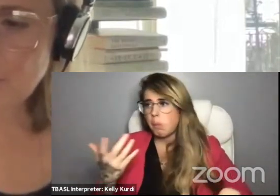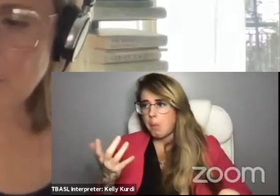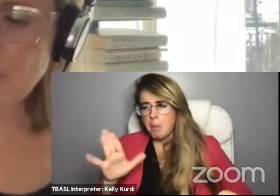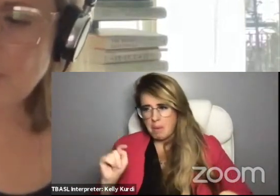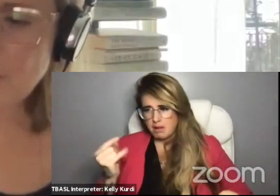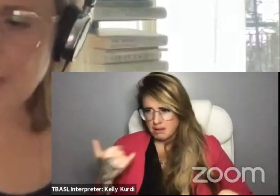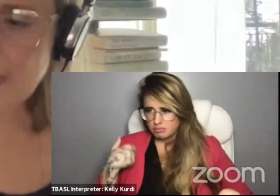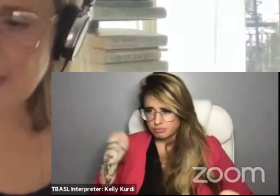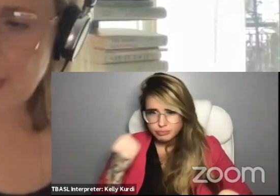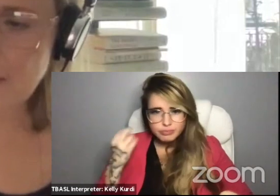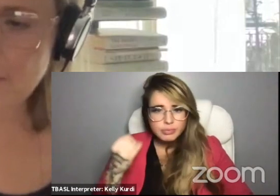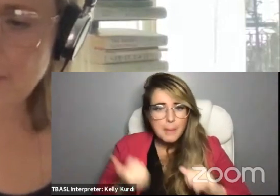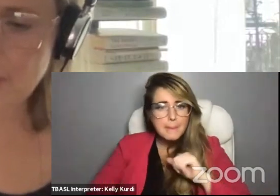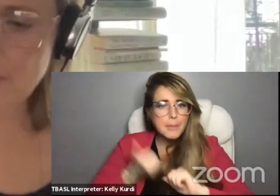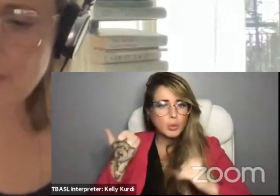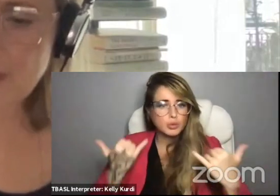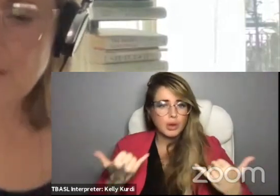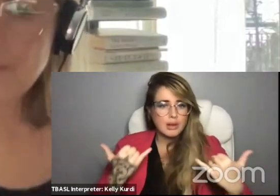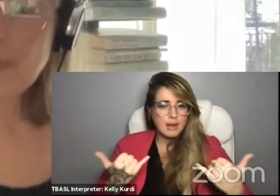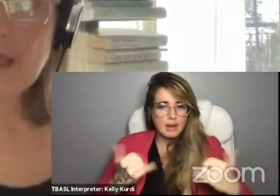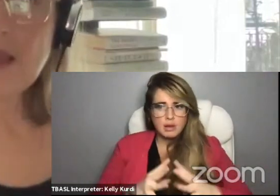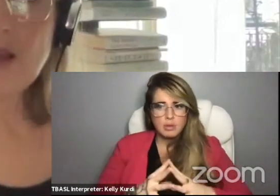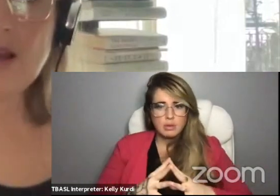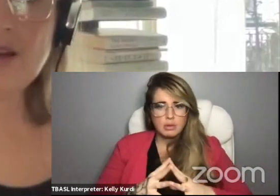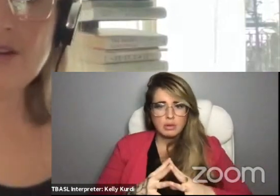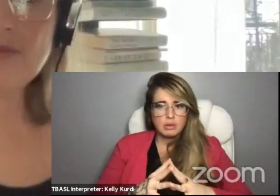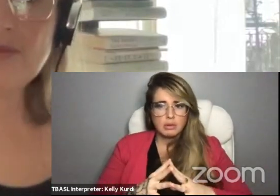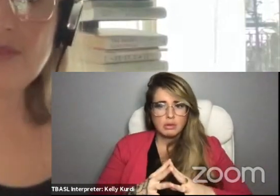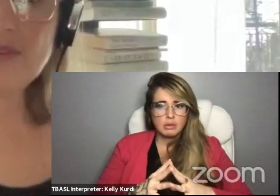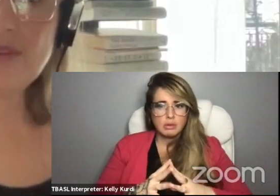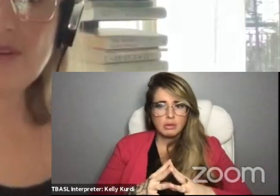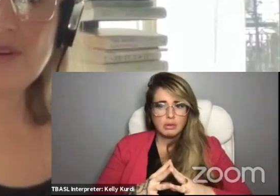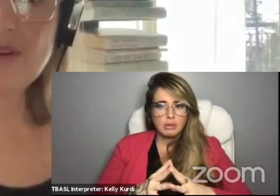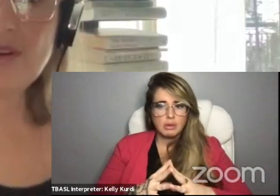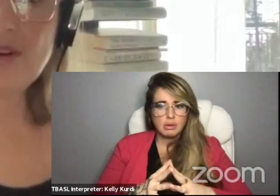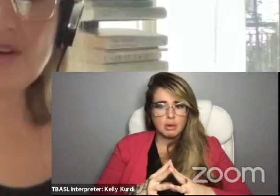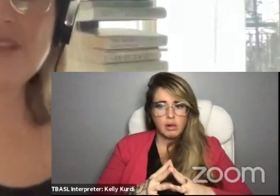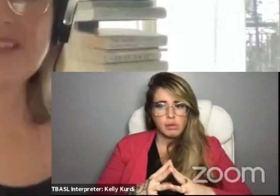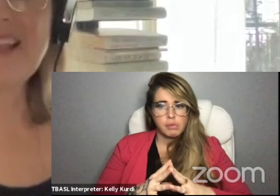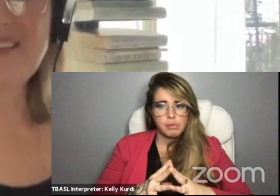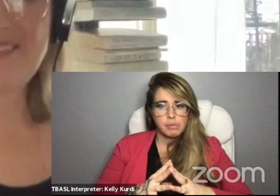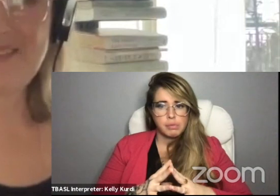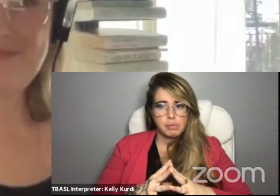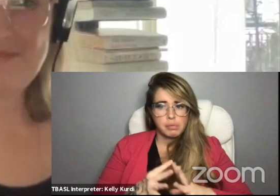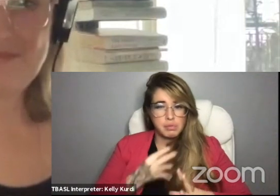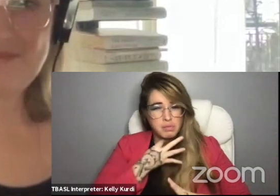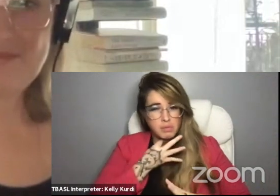mind most right now, though, are are these